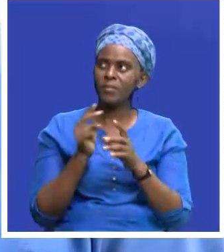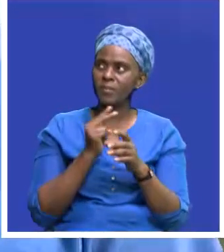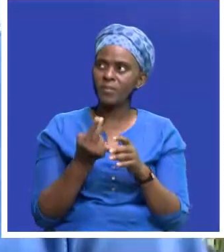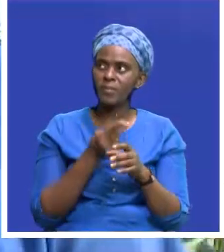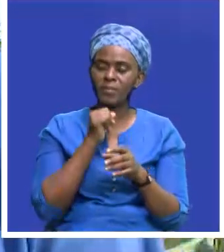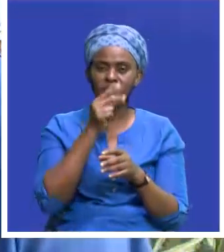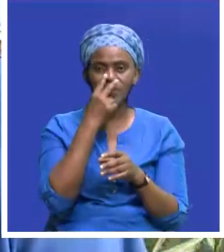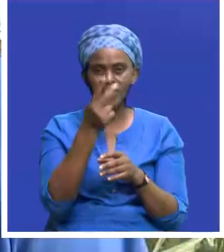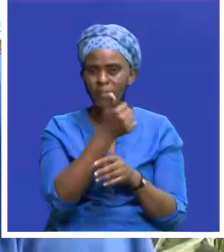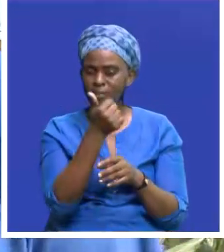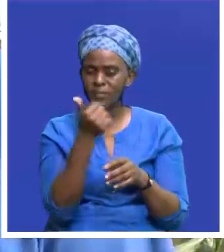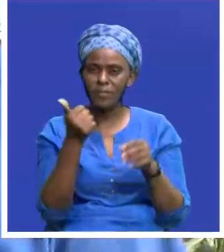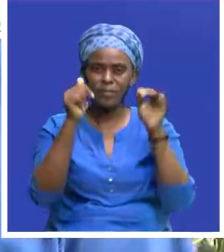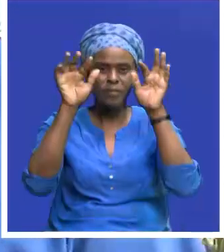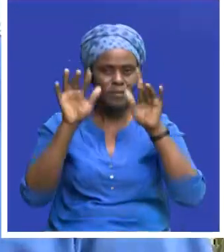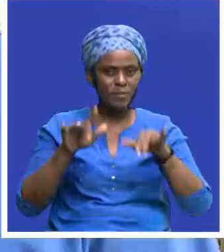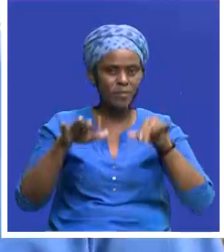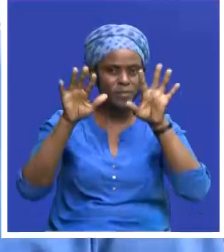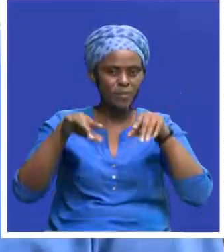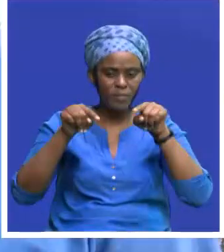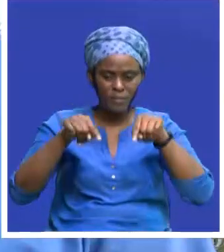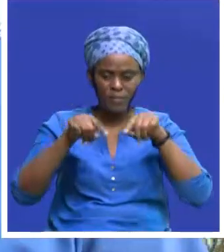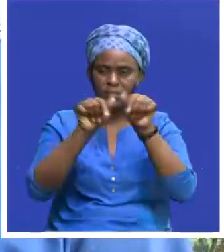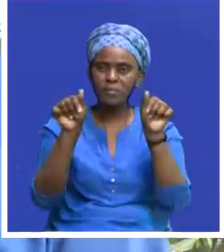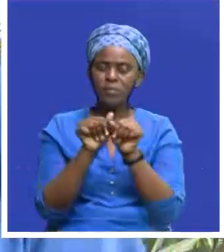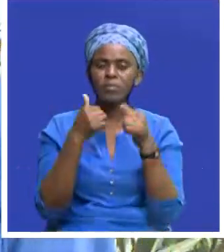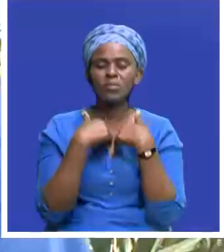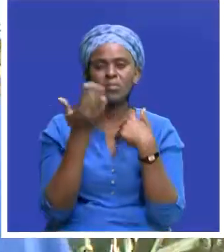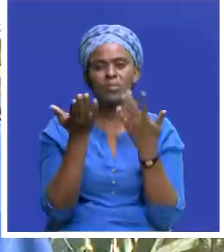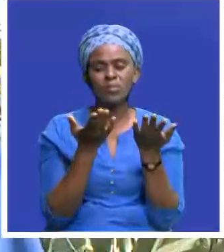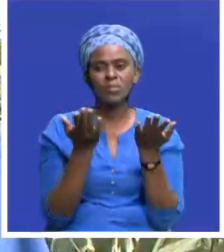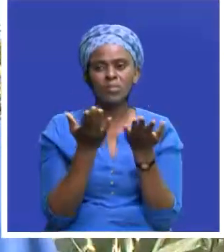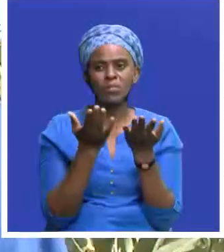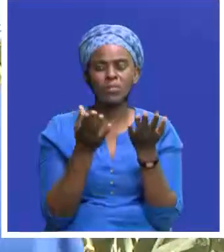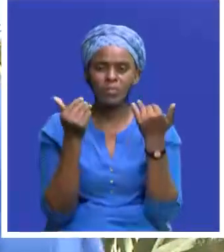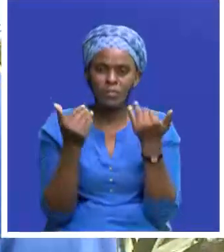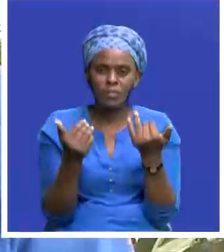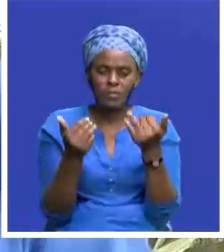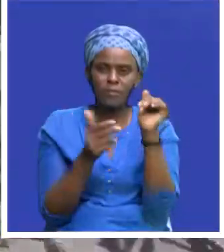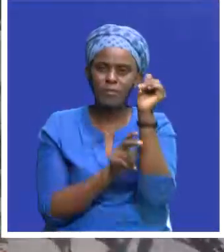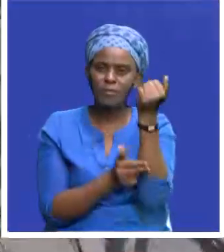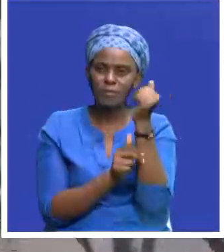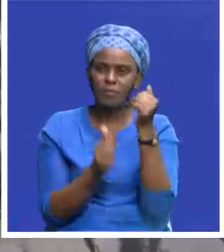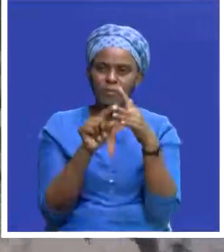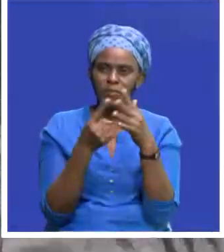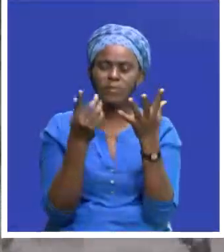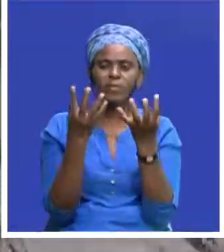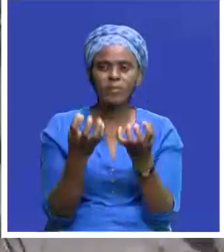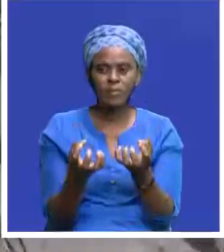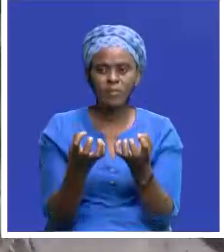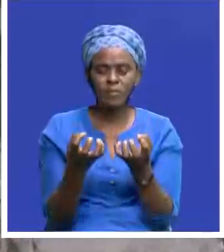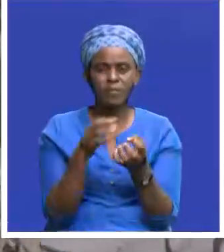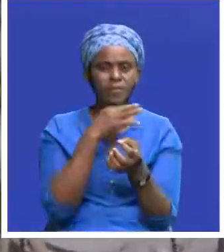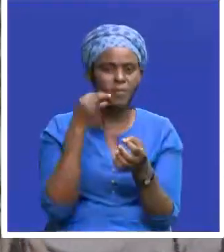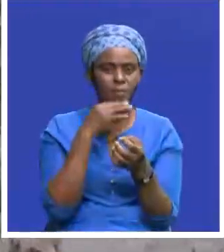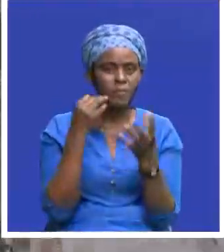received any drop of rain in this area. As a result, the maize started wilting. The maize fields